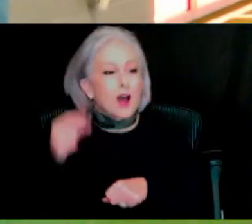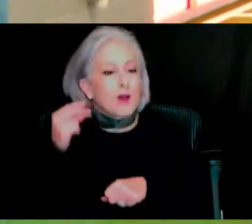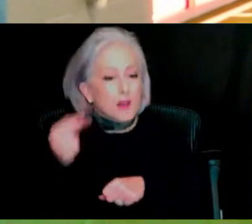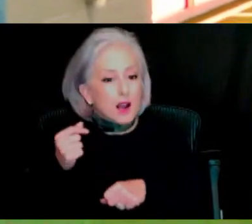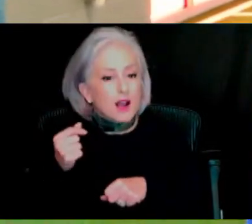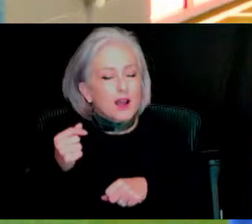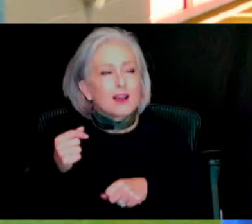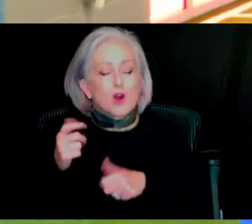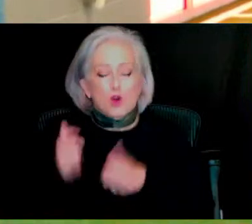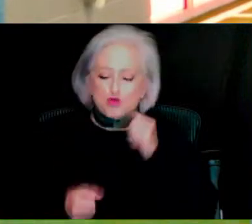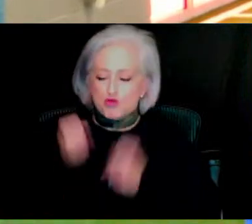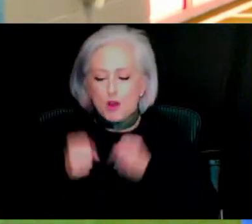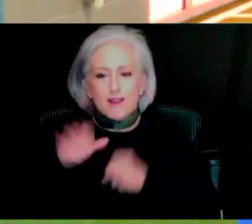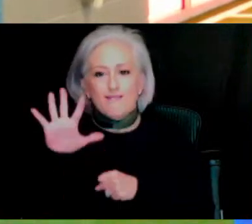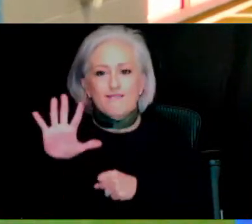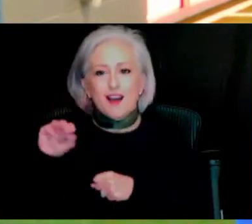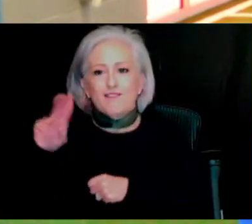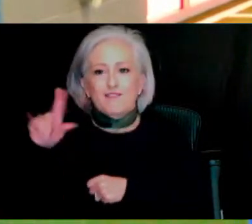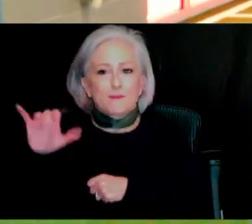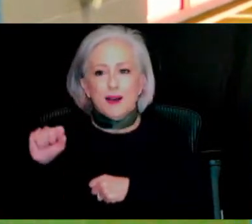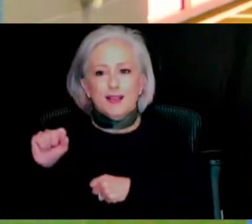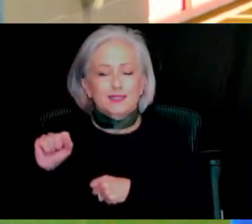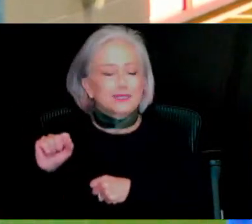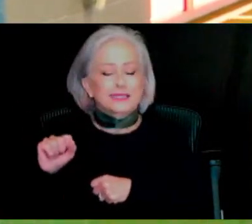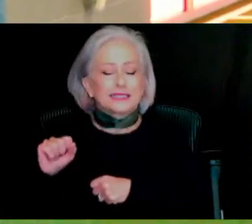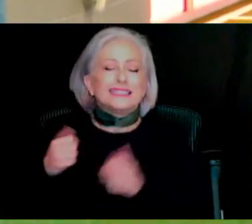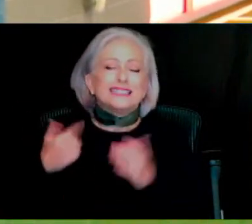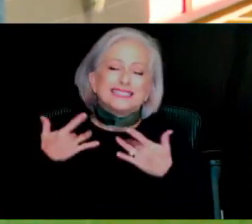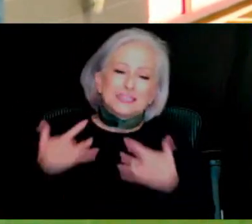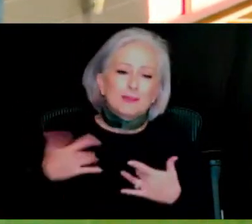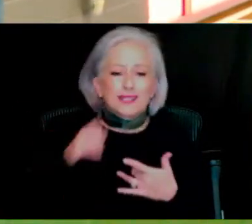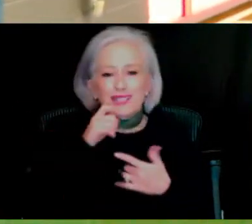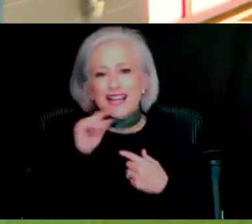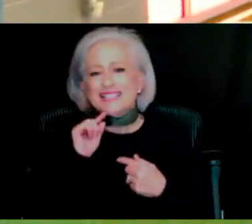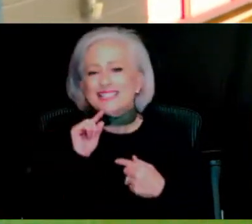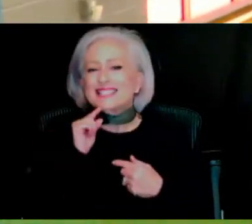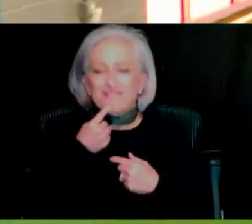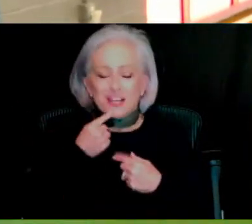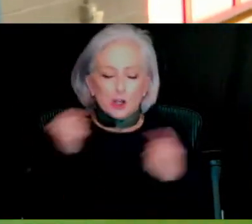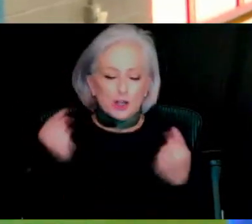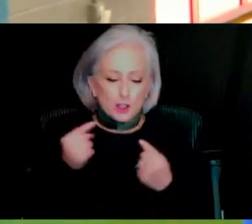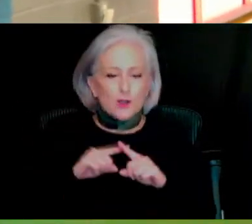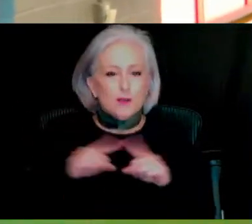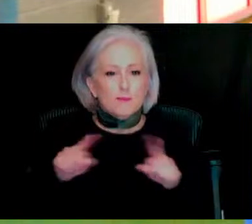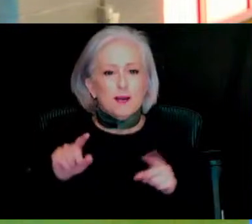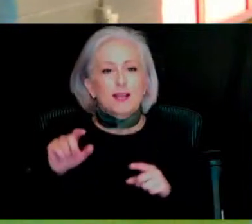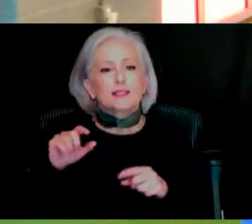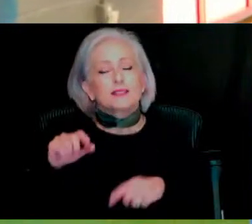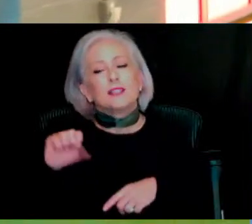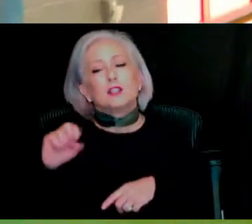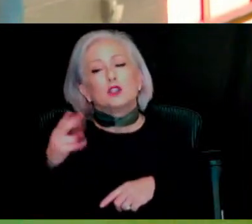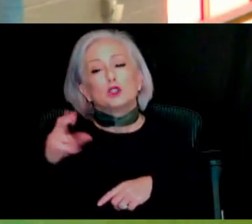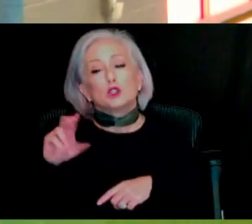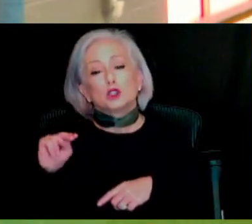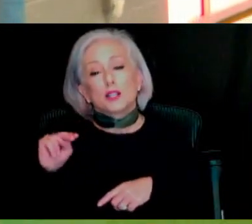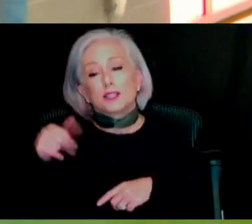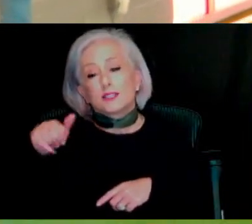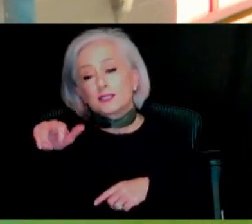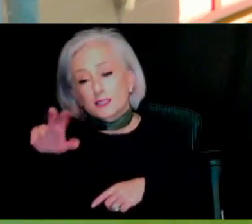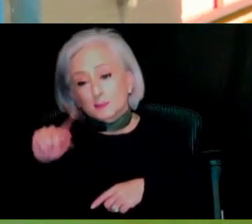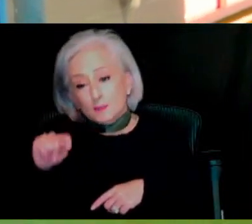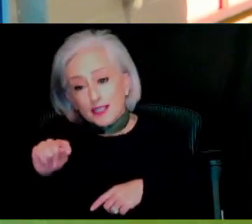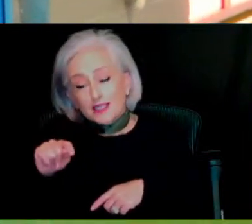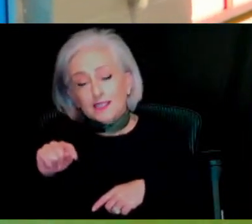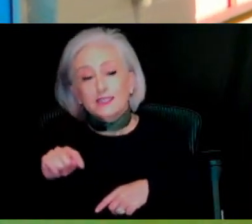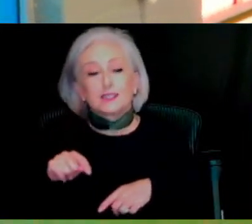know, usually it is not severe injury, but just, you know, the shin splint or the foot pain that you get. And so it is very important to